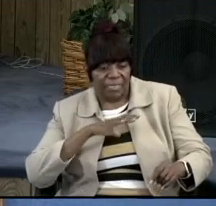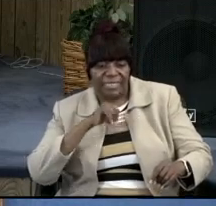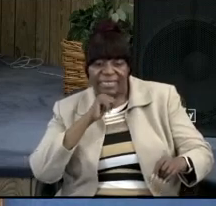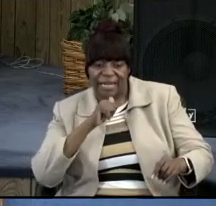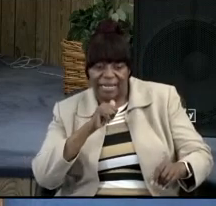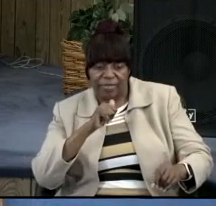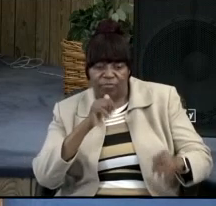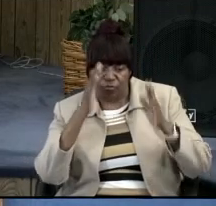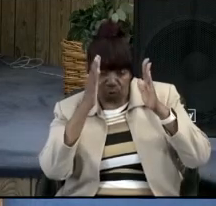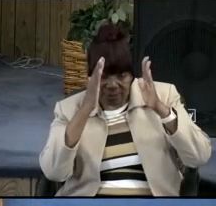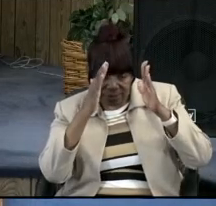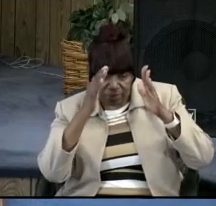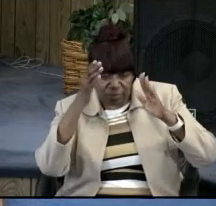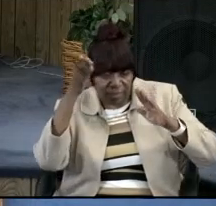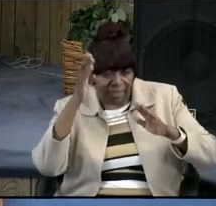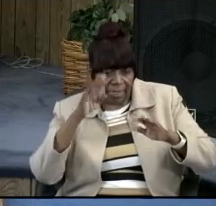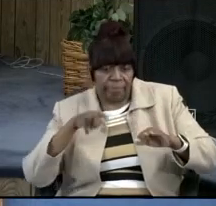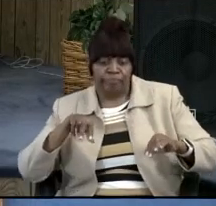something.